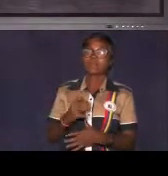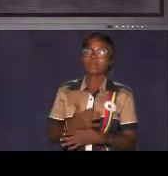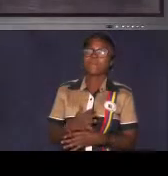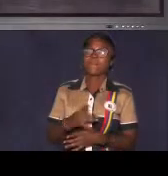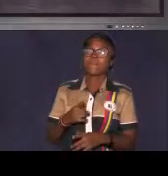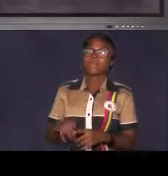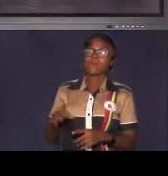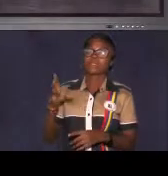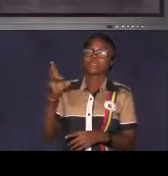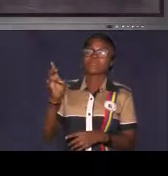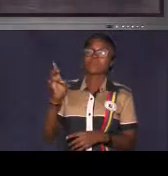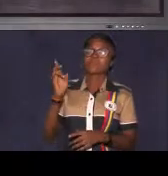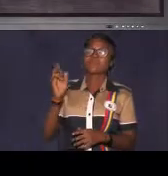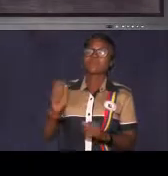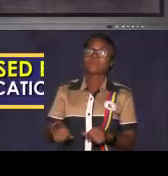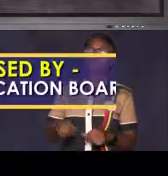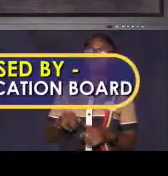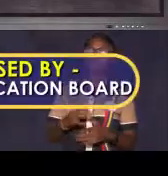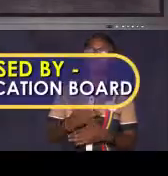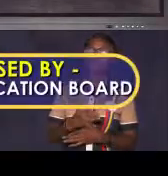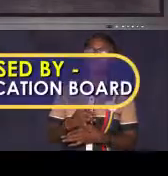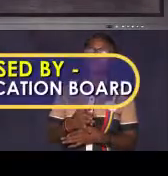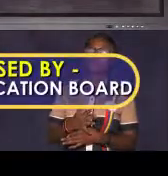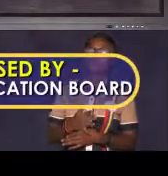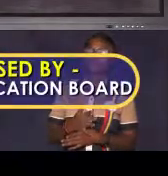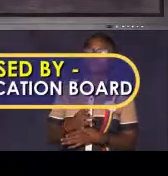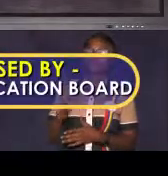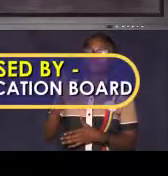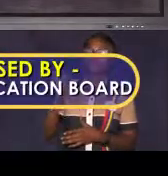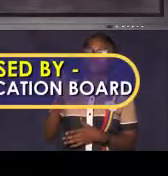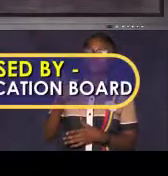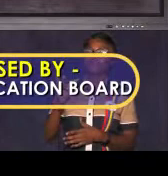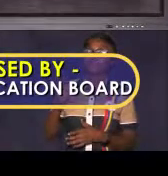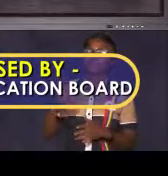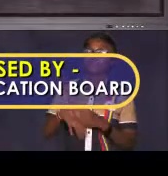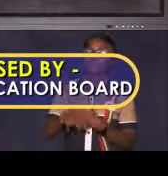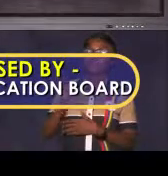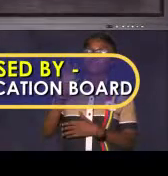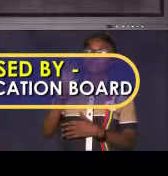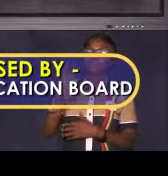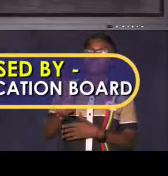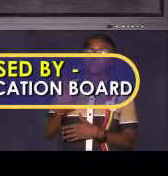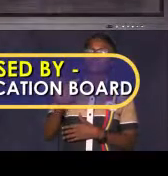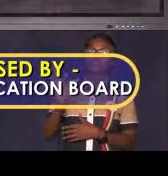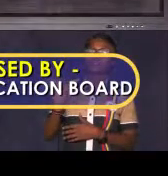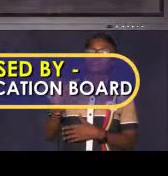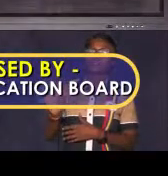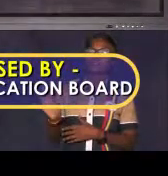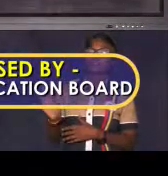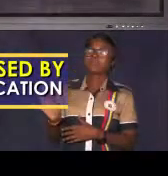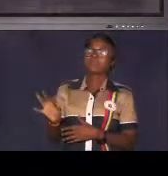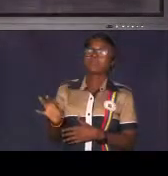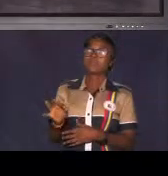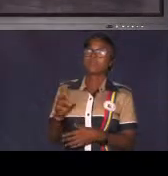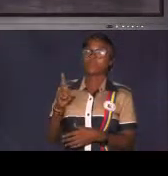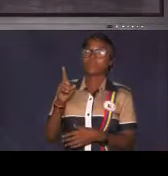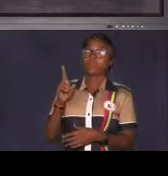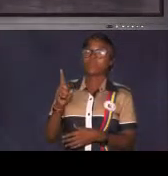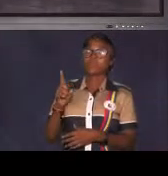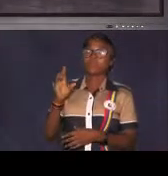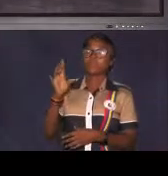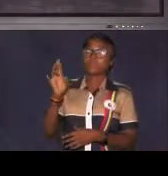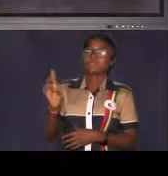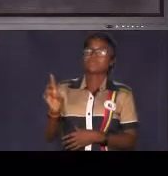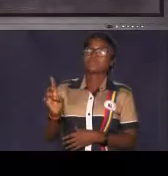cannot divide. But 7 can divide. So we have 7 goes in 49 7 times. And 7 goes in